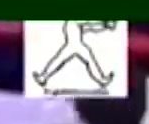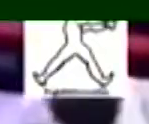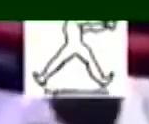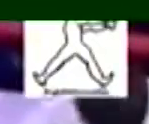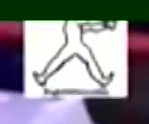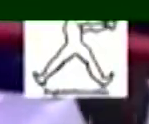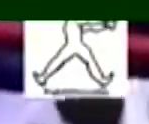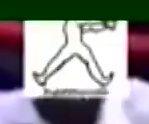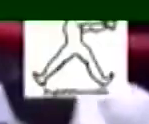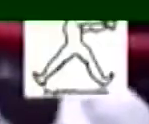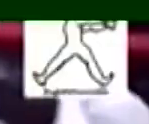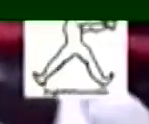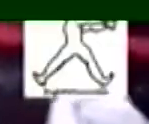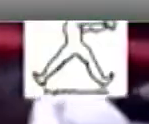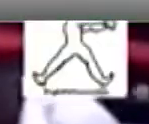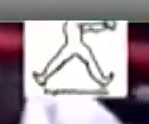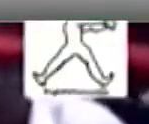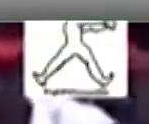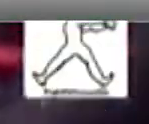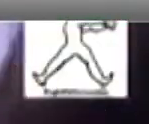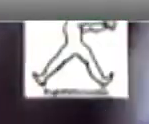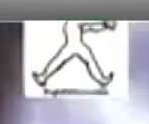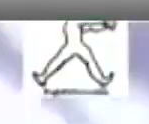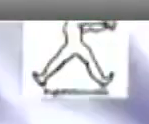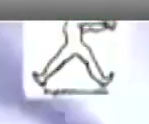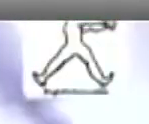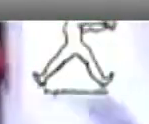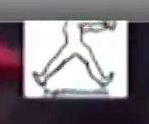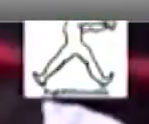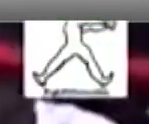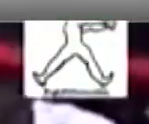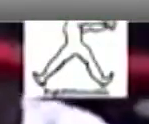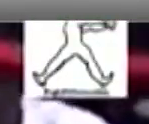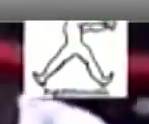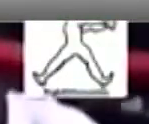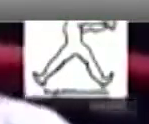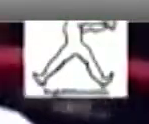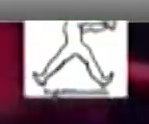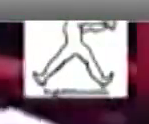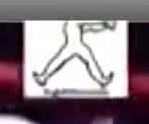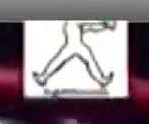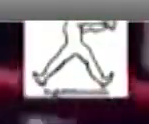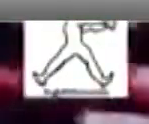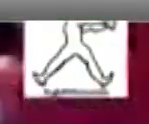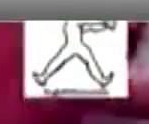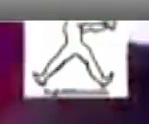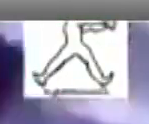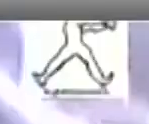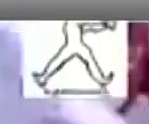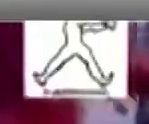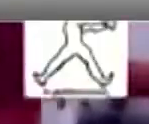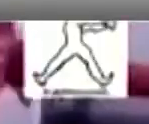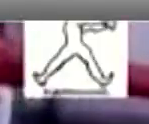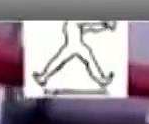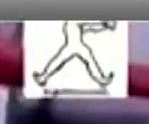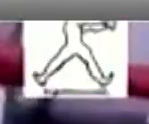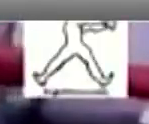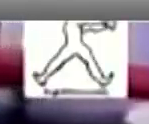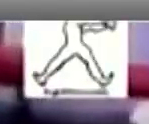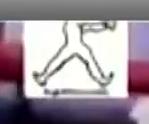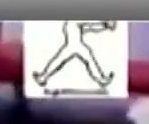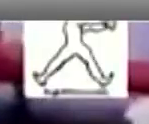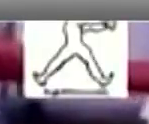community involvement in the sport, but more so to help in the social transformation of youth in communities susceptible to acts